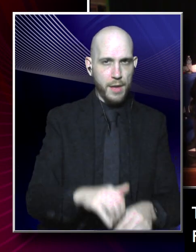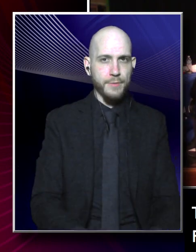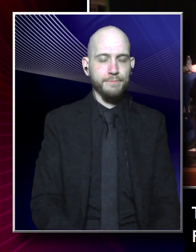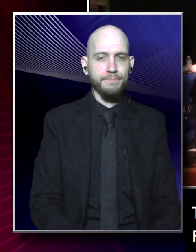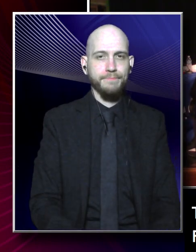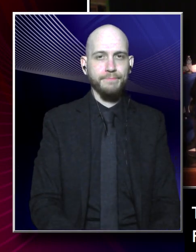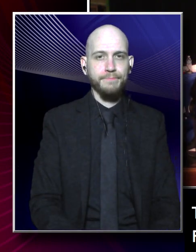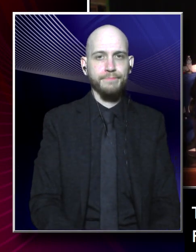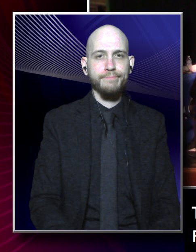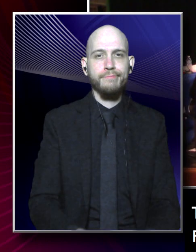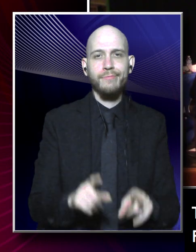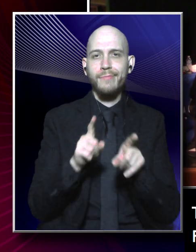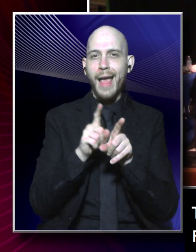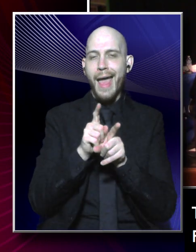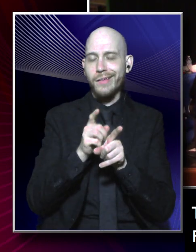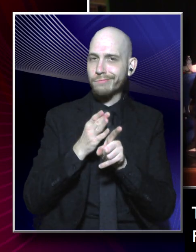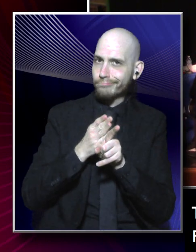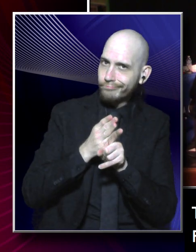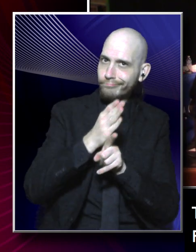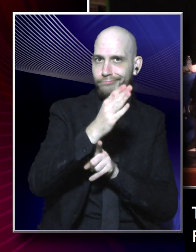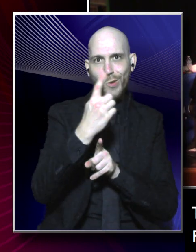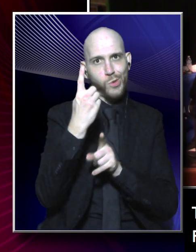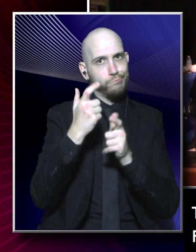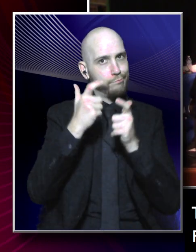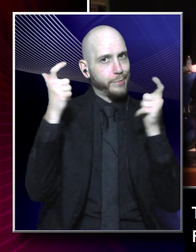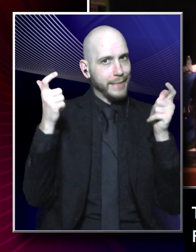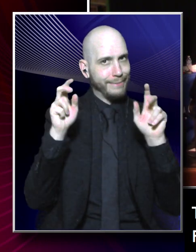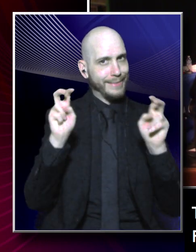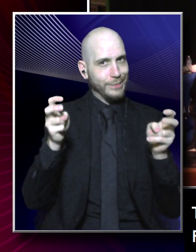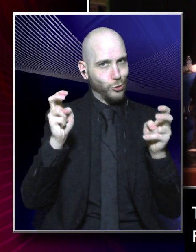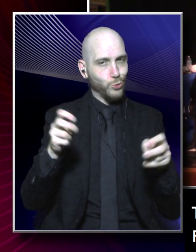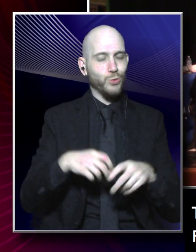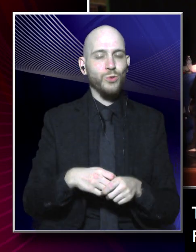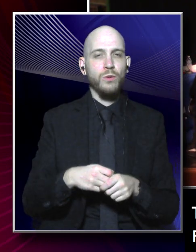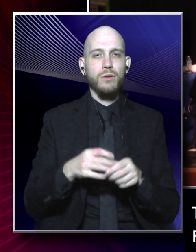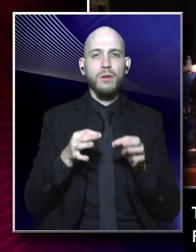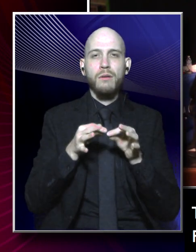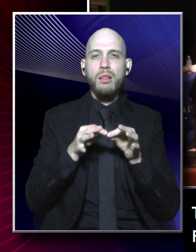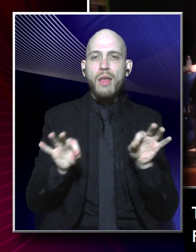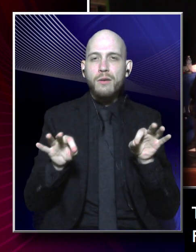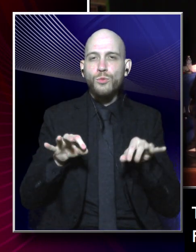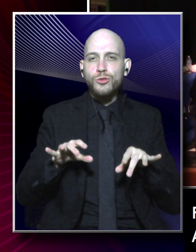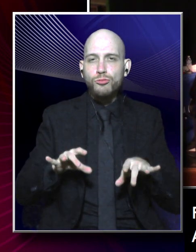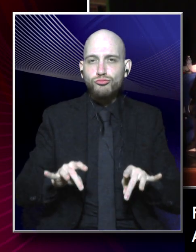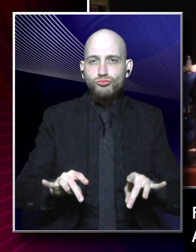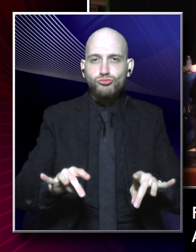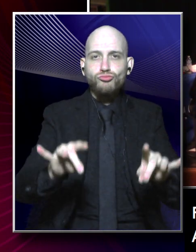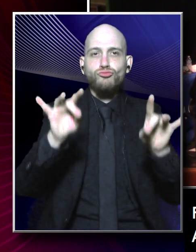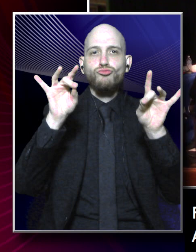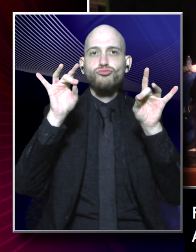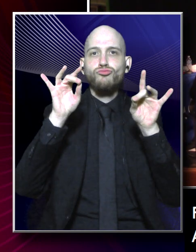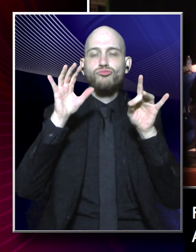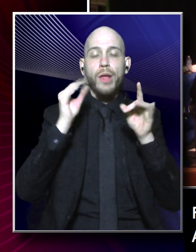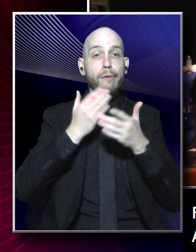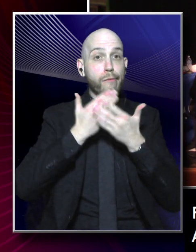as a main issue, I believe. Language acquisition, and that causes a ripple effect, and it's hard